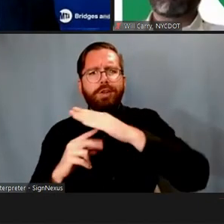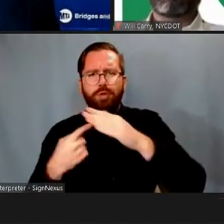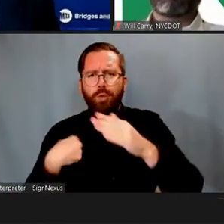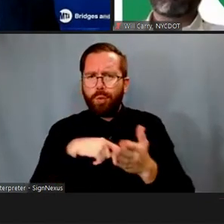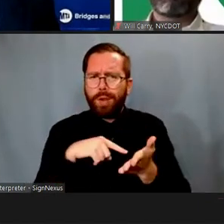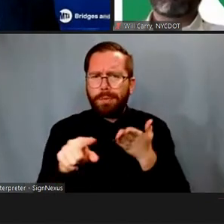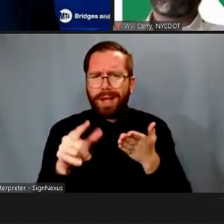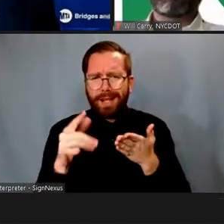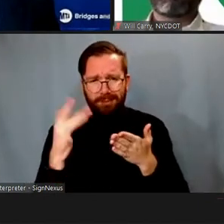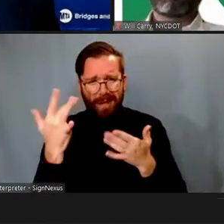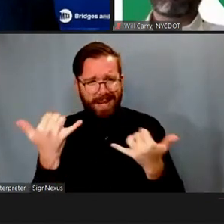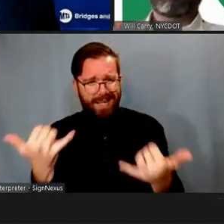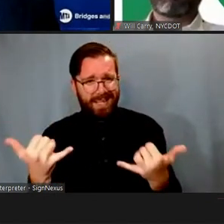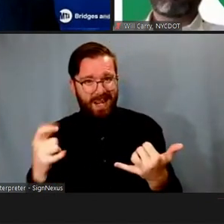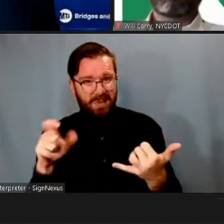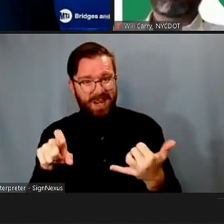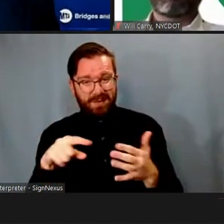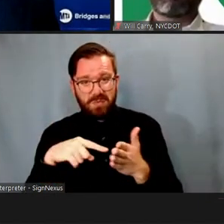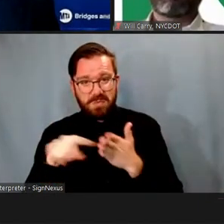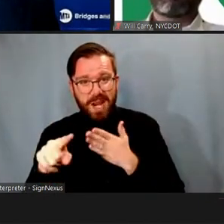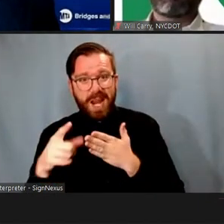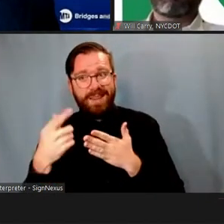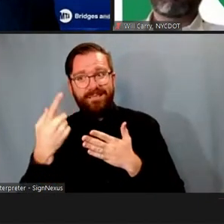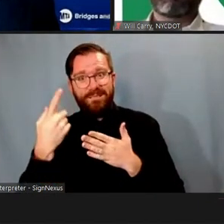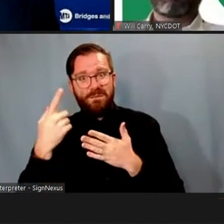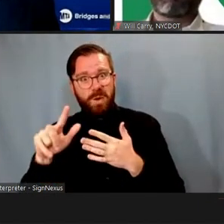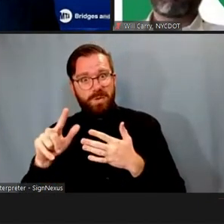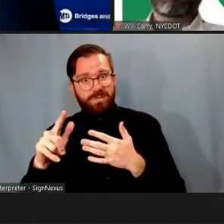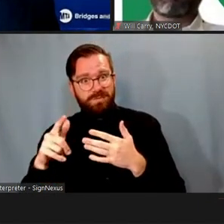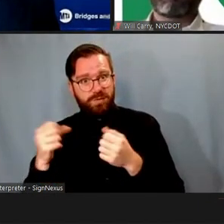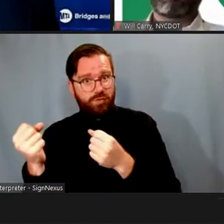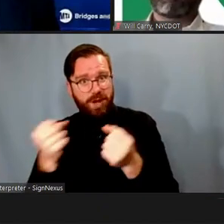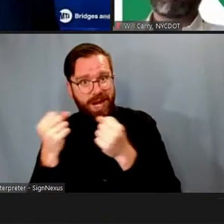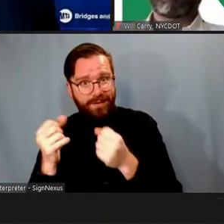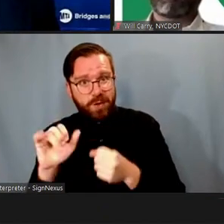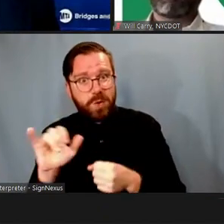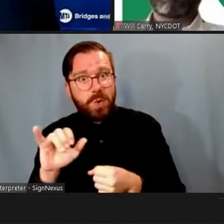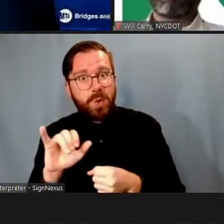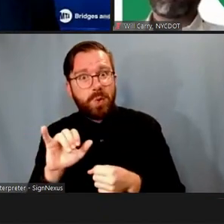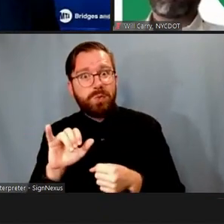riders my next door neighbor is not going to pay for my housework